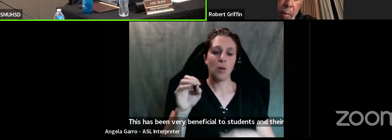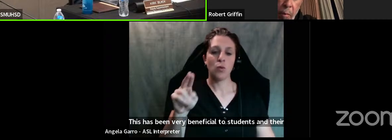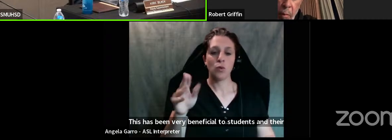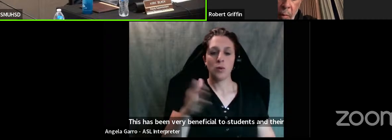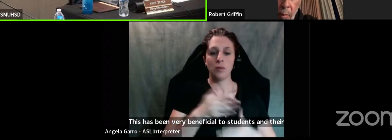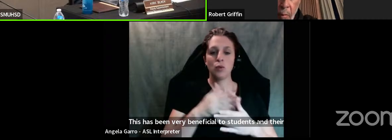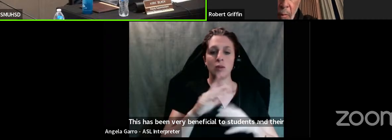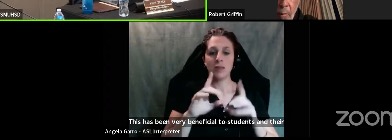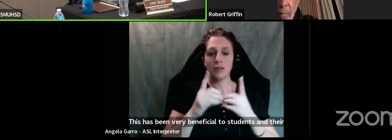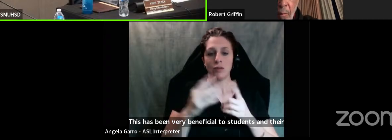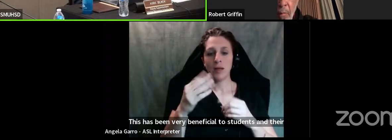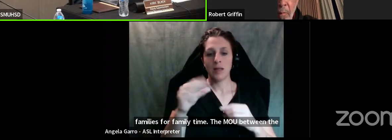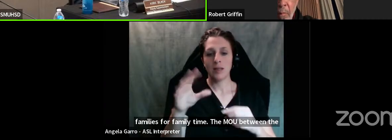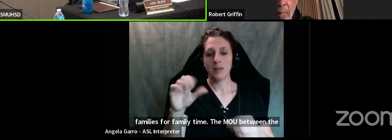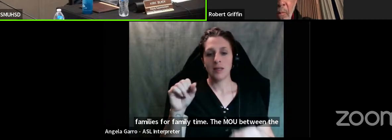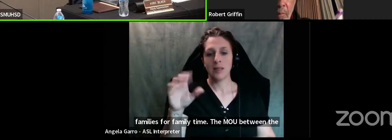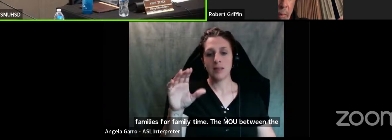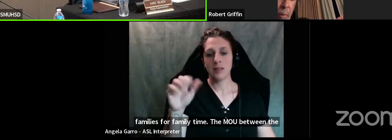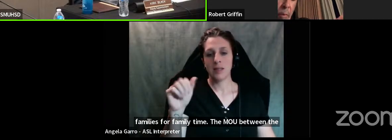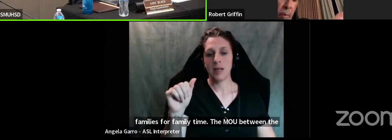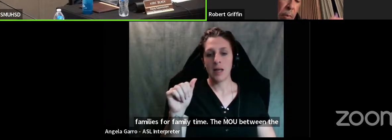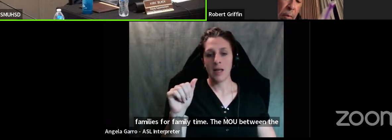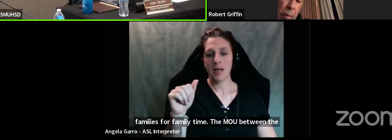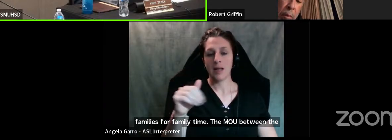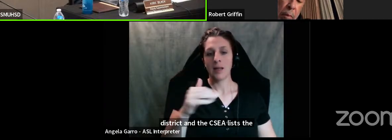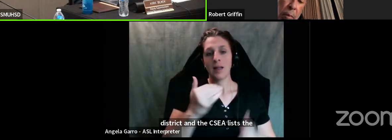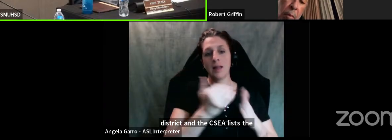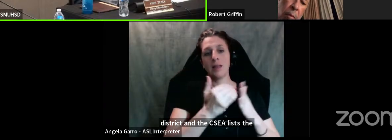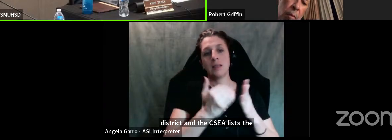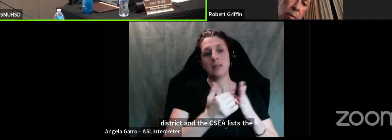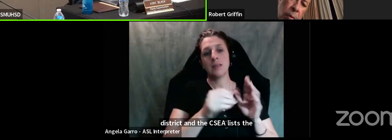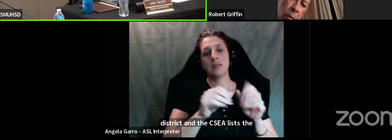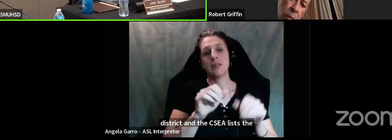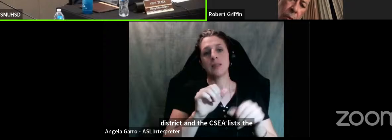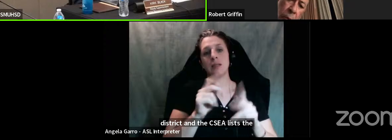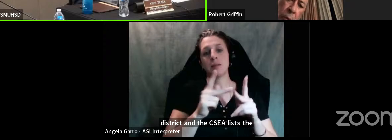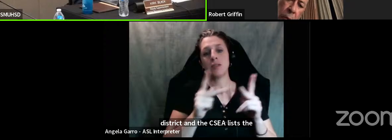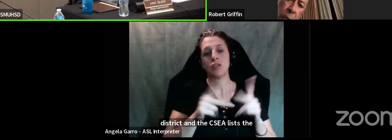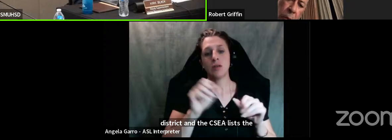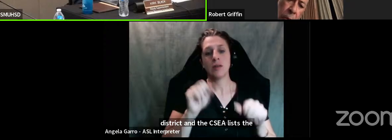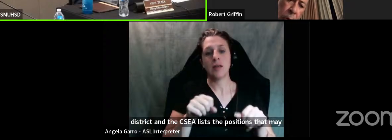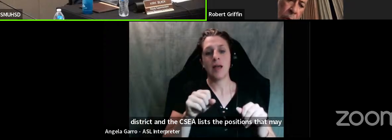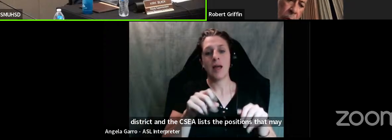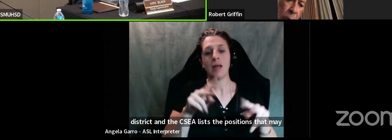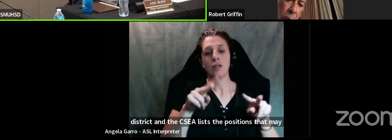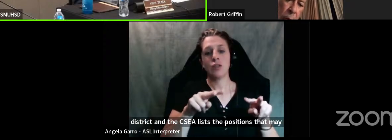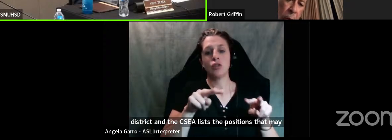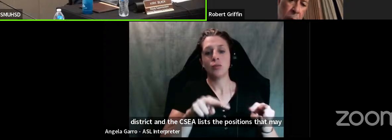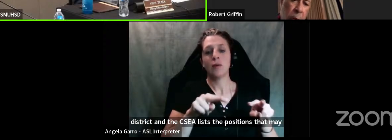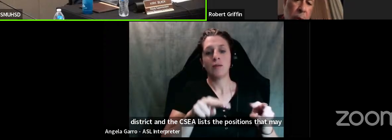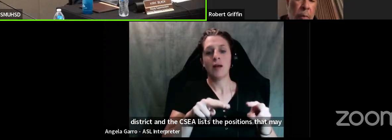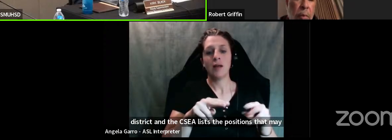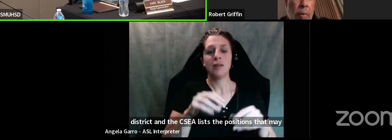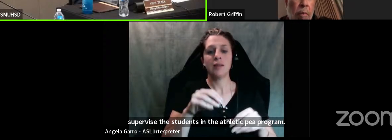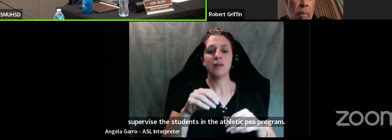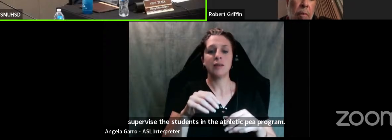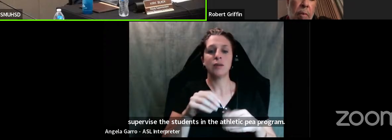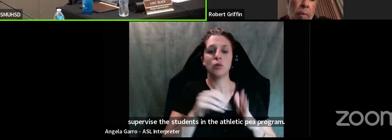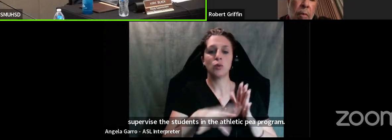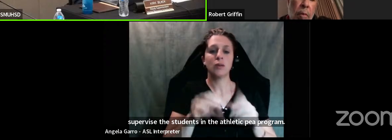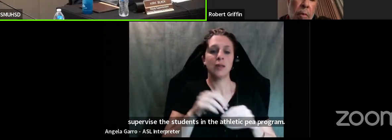district and the CSEA lists the positions that may supervise the students in the athletic PE program. It